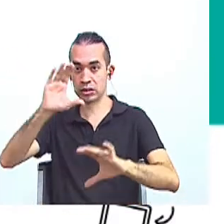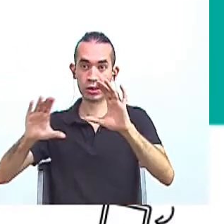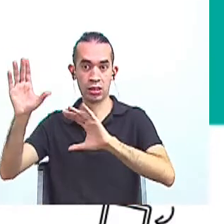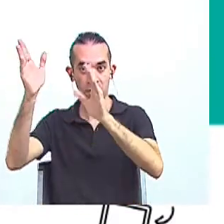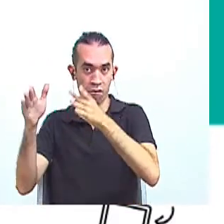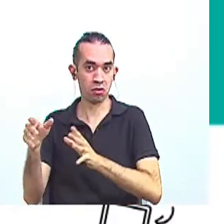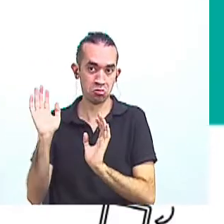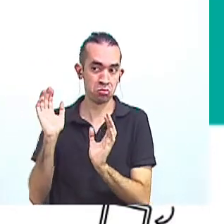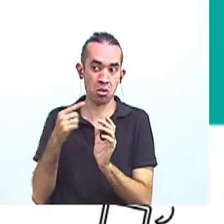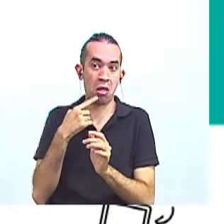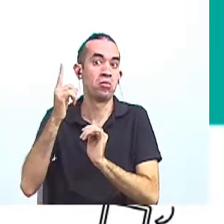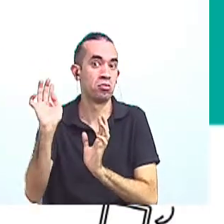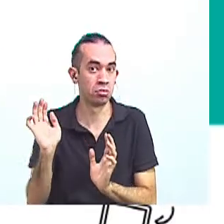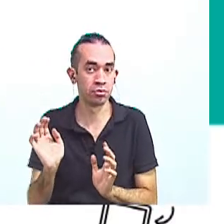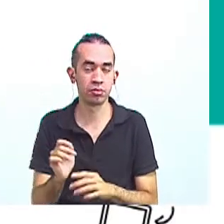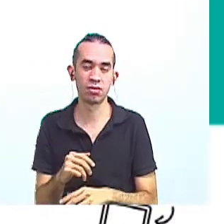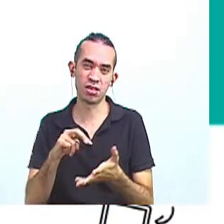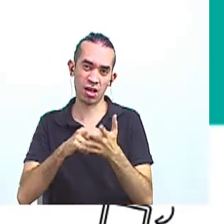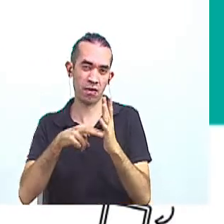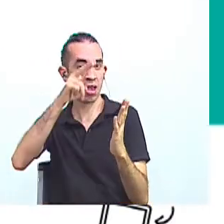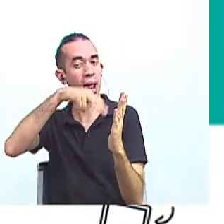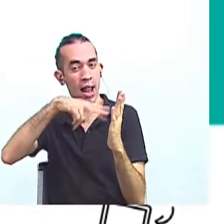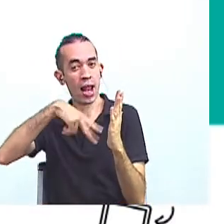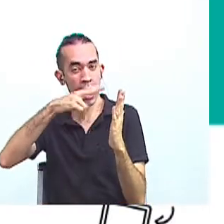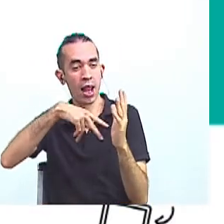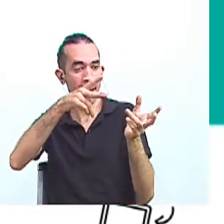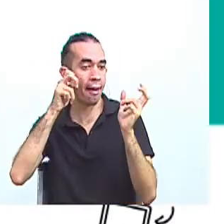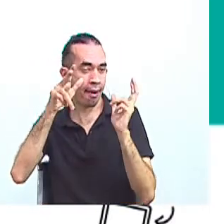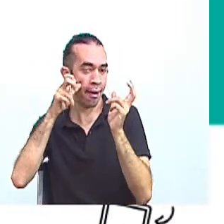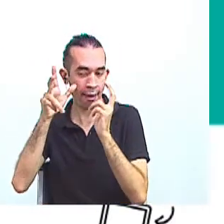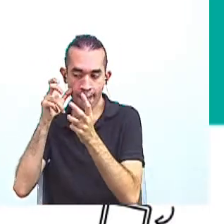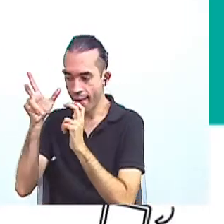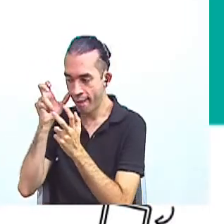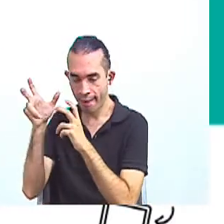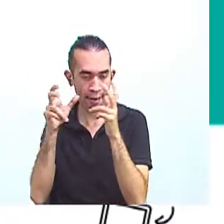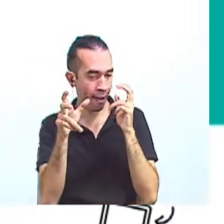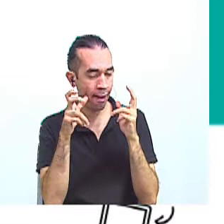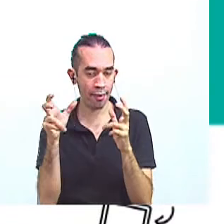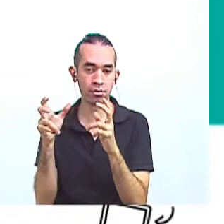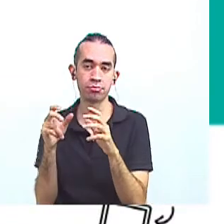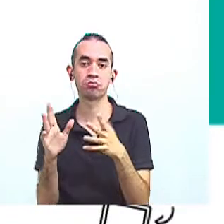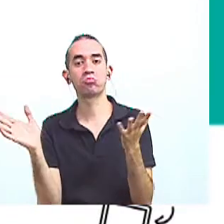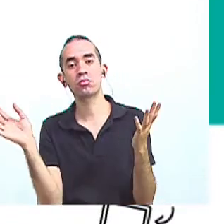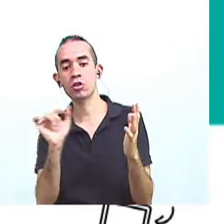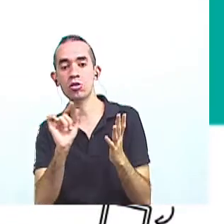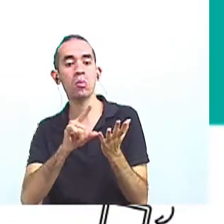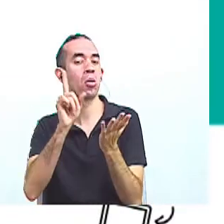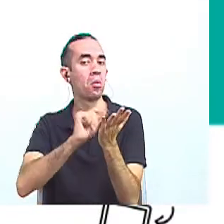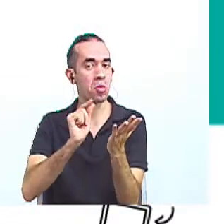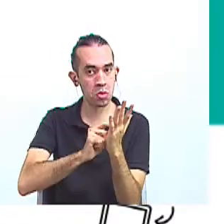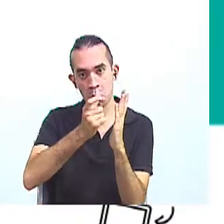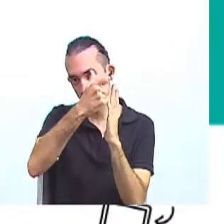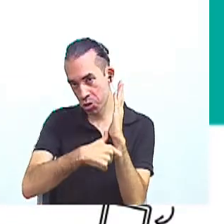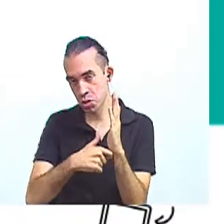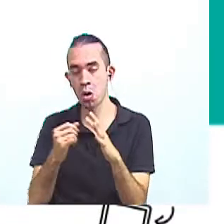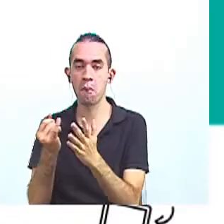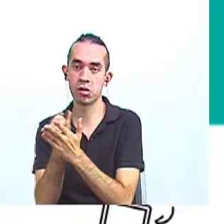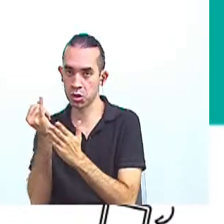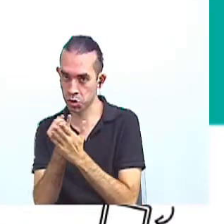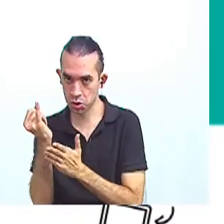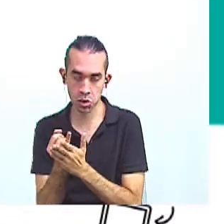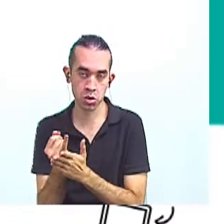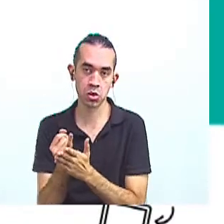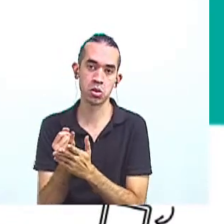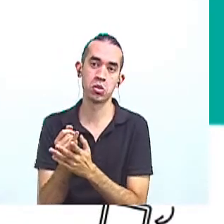this one means you have read something, you have some information that you read in a paper or in a research, and